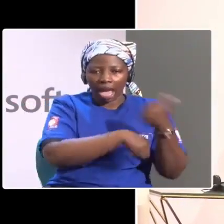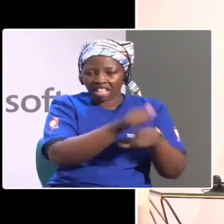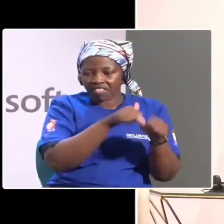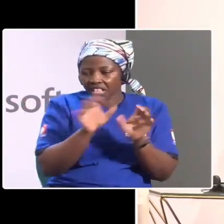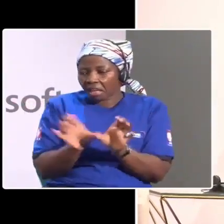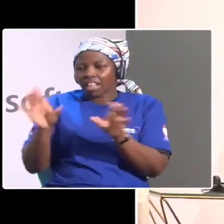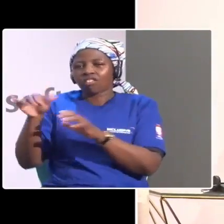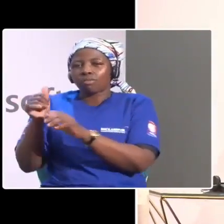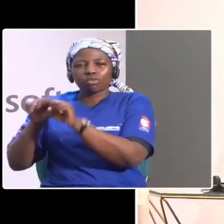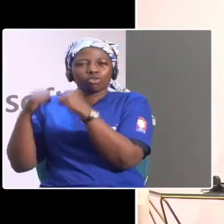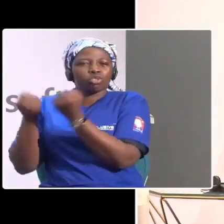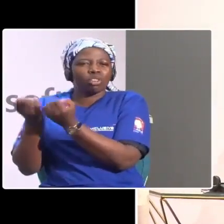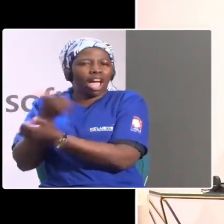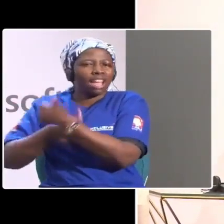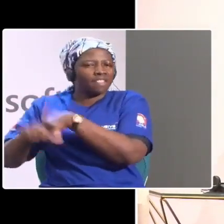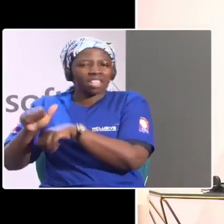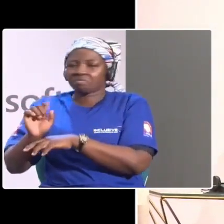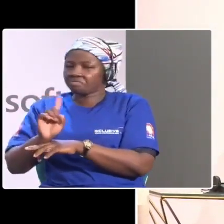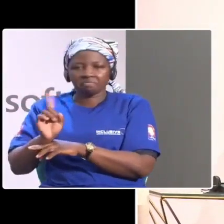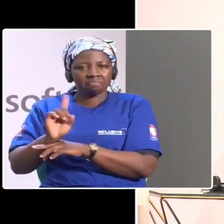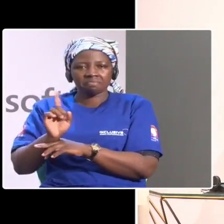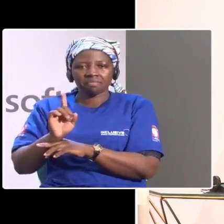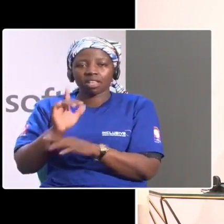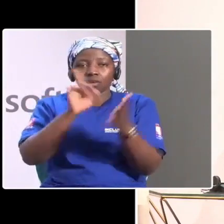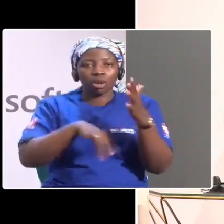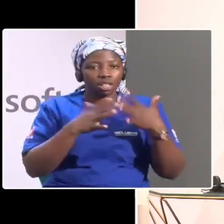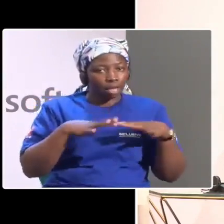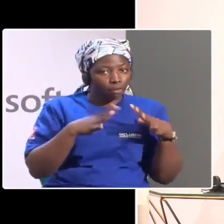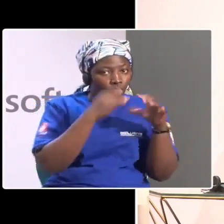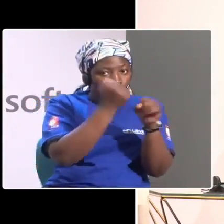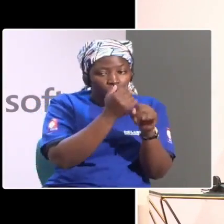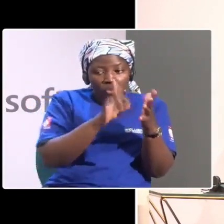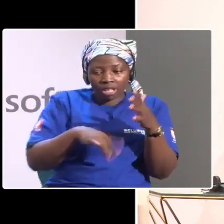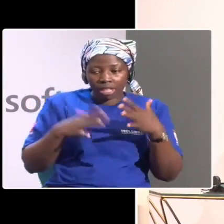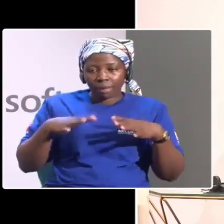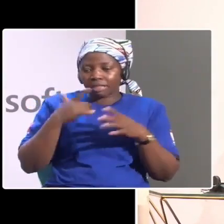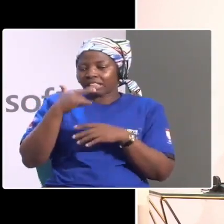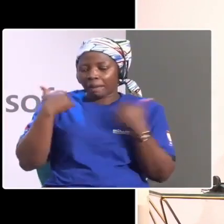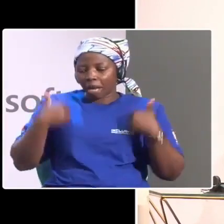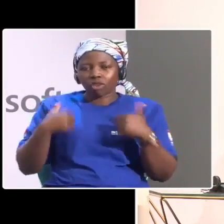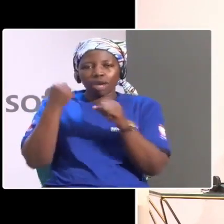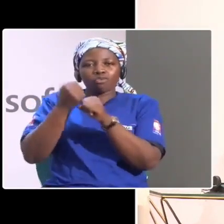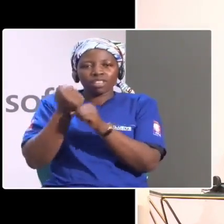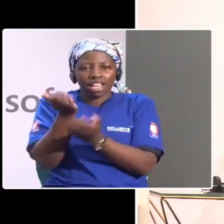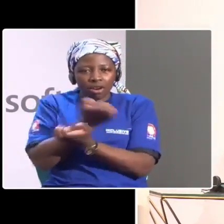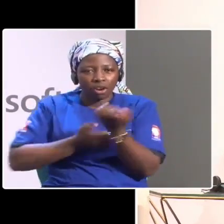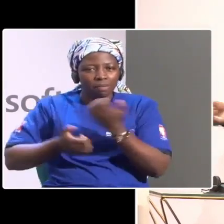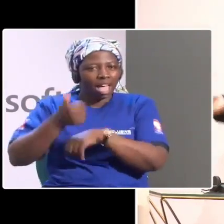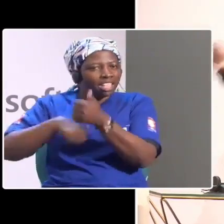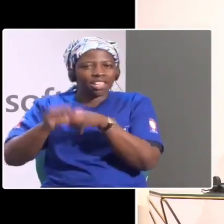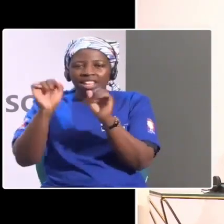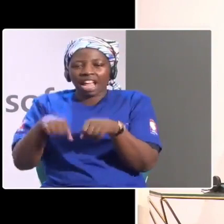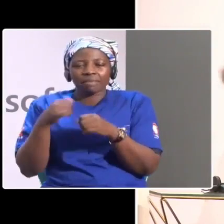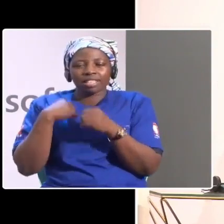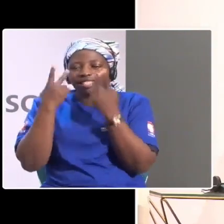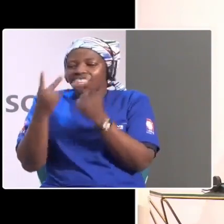social activities. No. What people do and what people say that I'm engaged in an economic activity might be